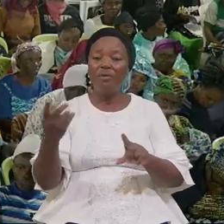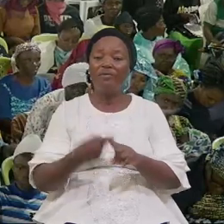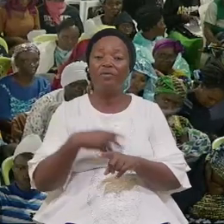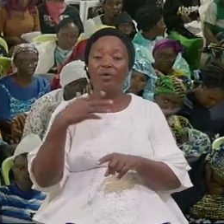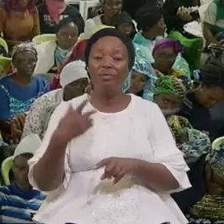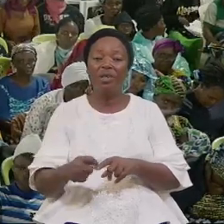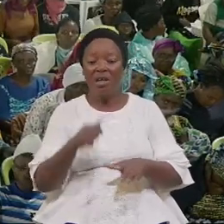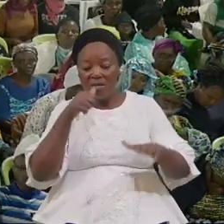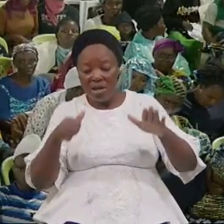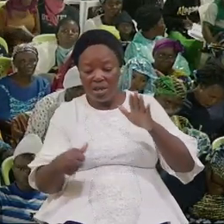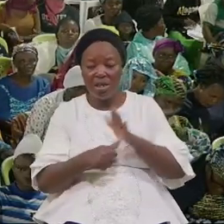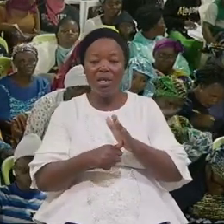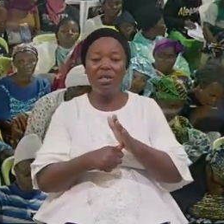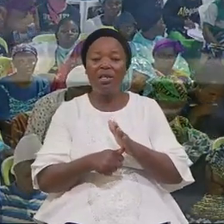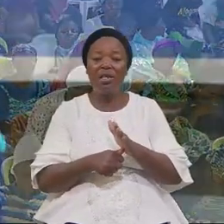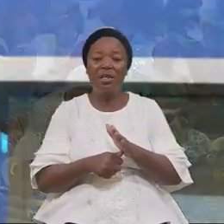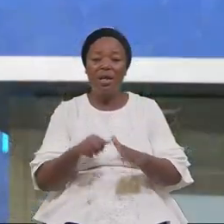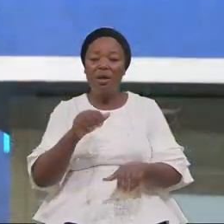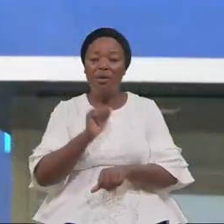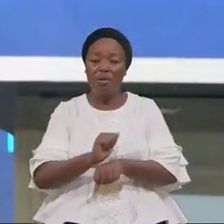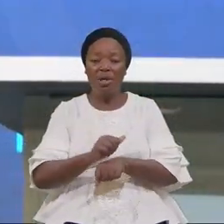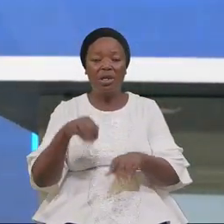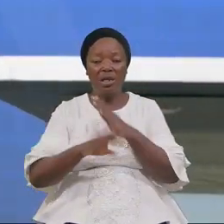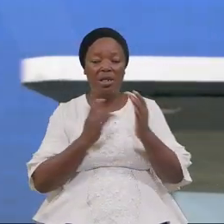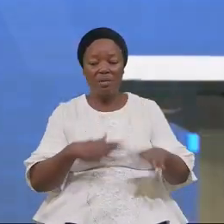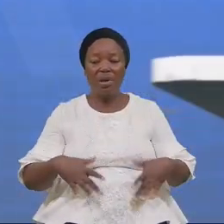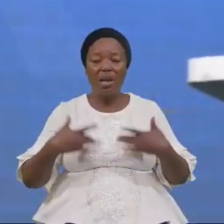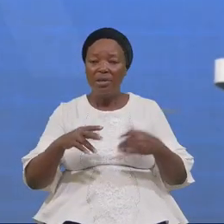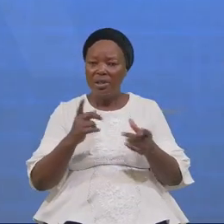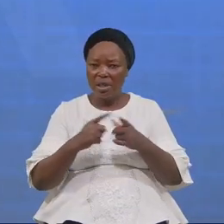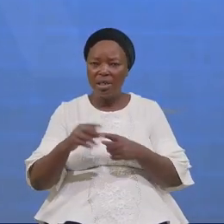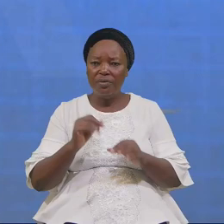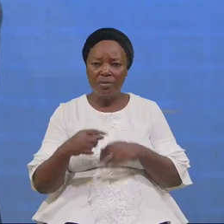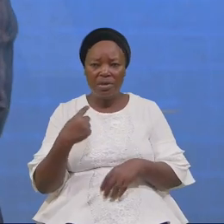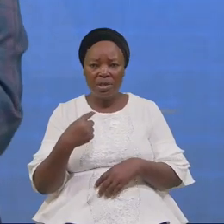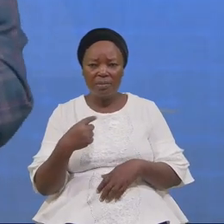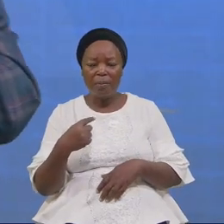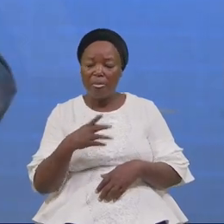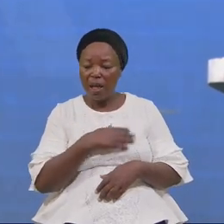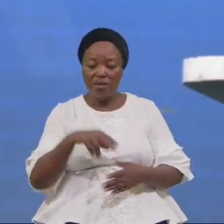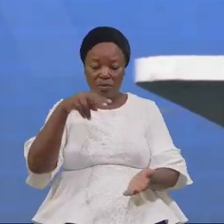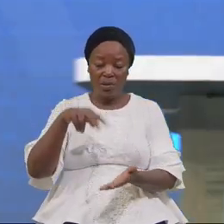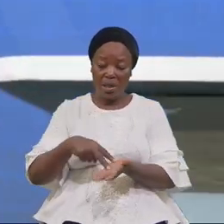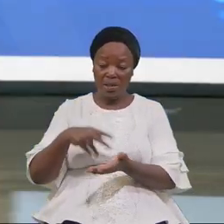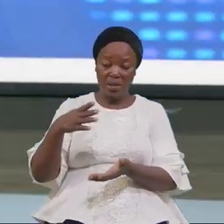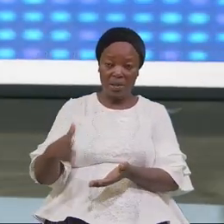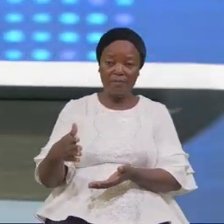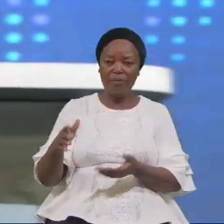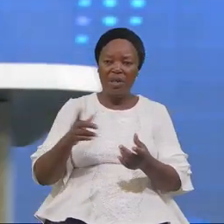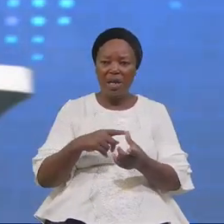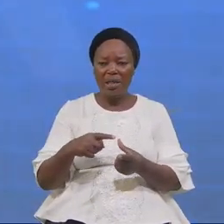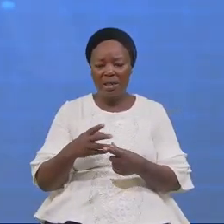hidden practices in our lives. If you stay behind the